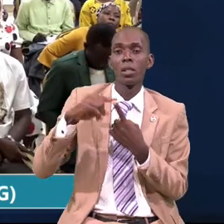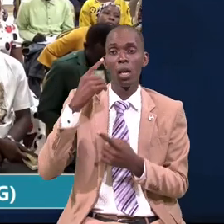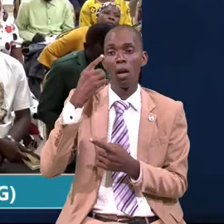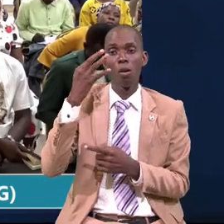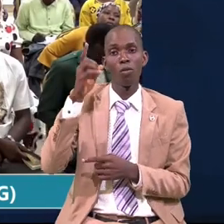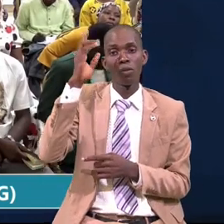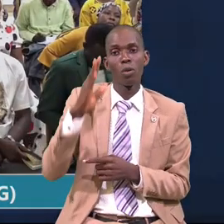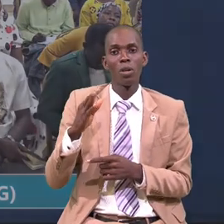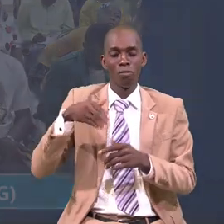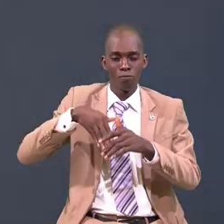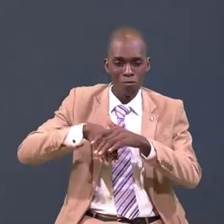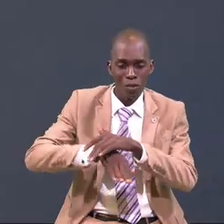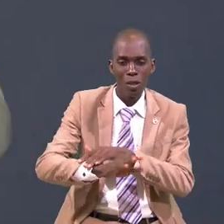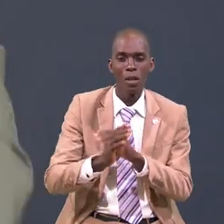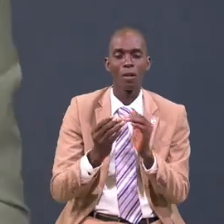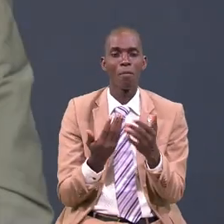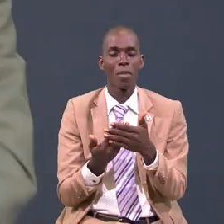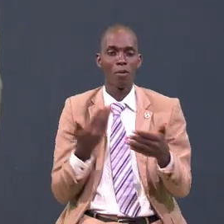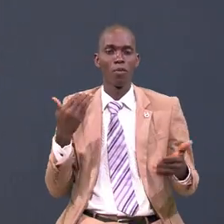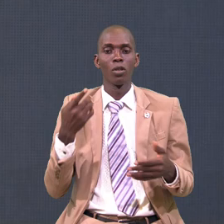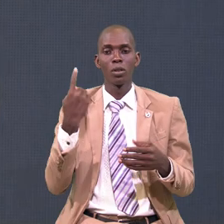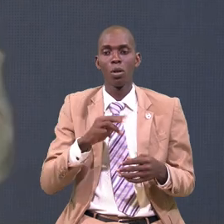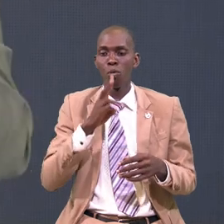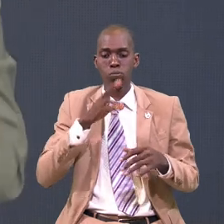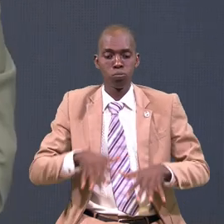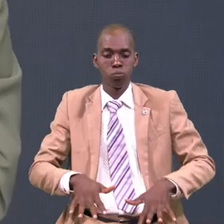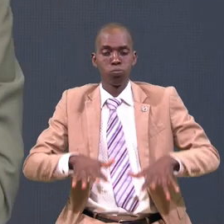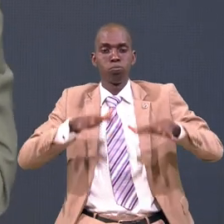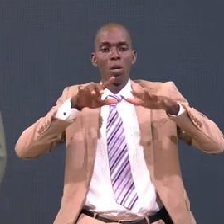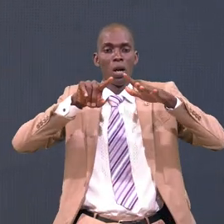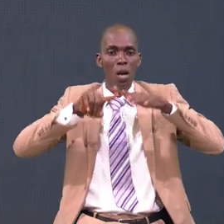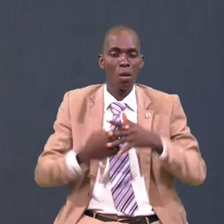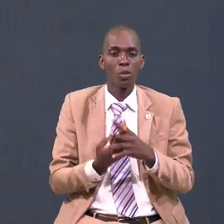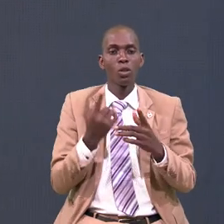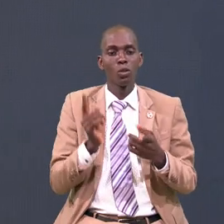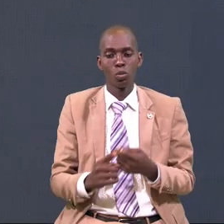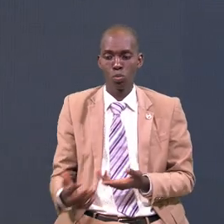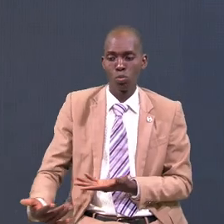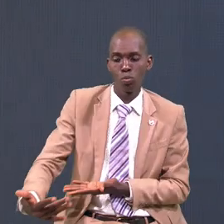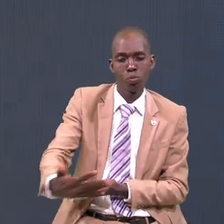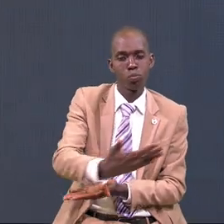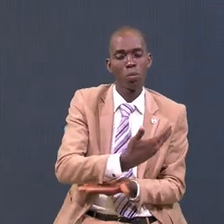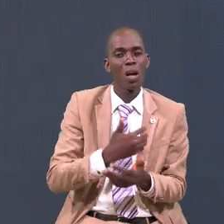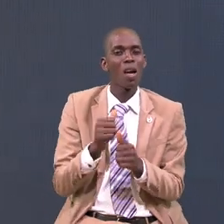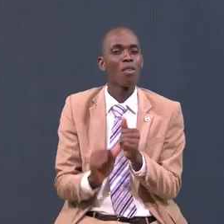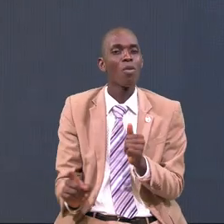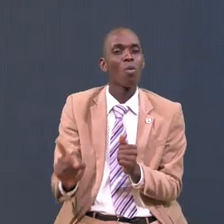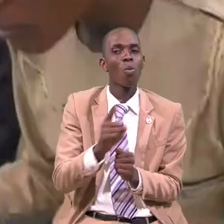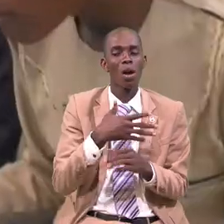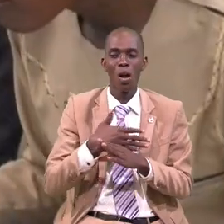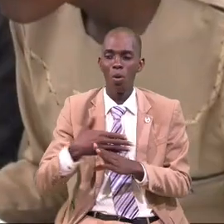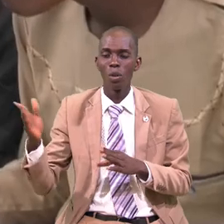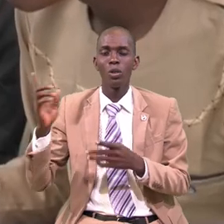before the flood really came out to sweep everybody away into a